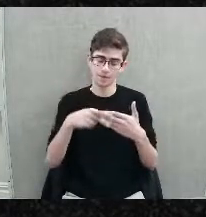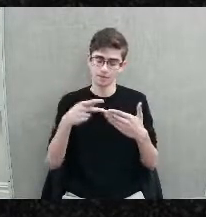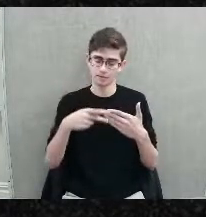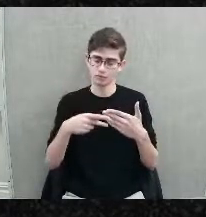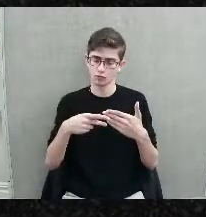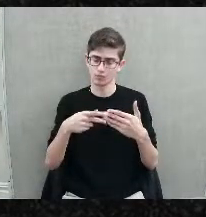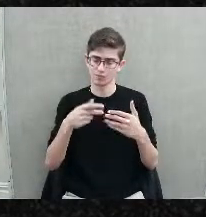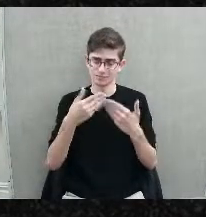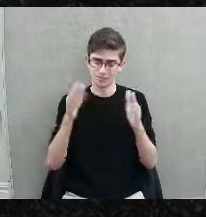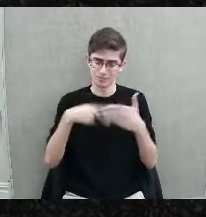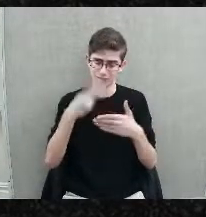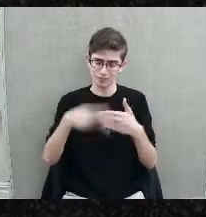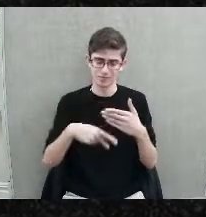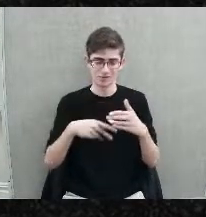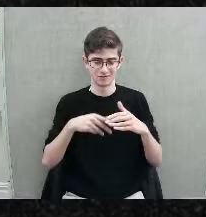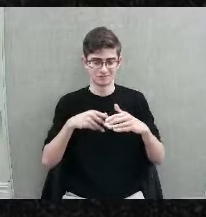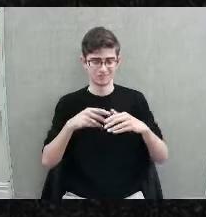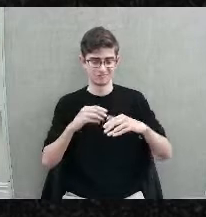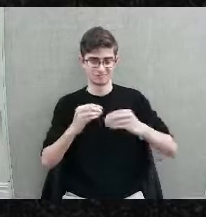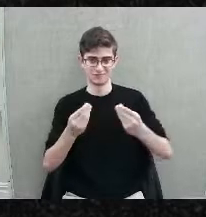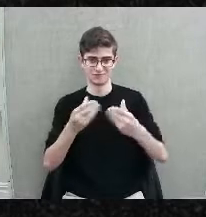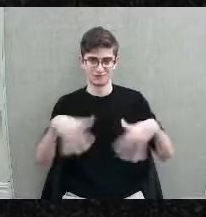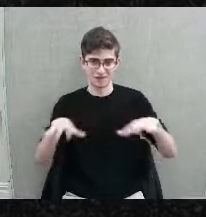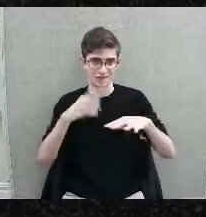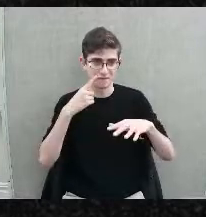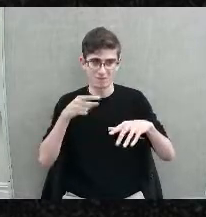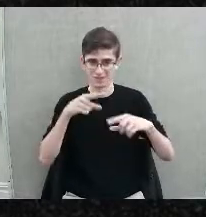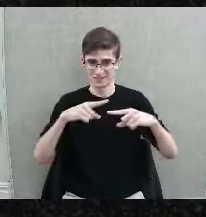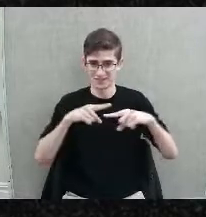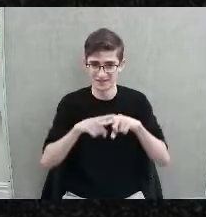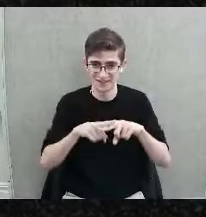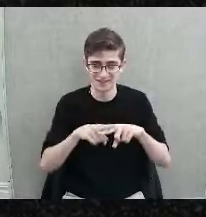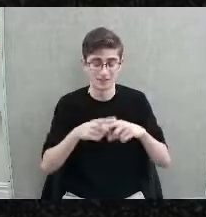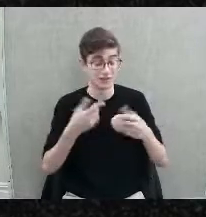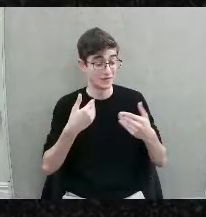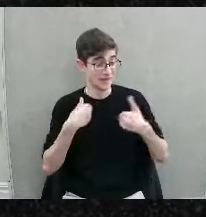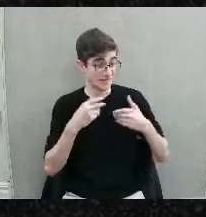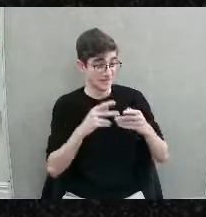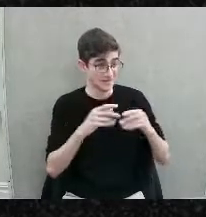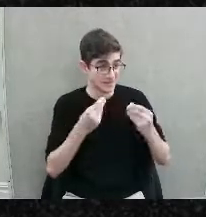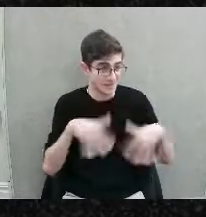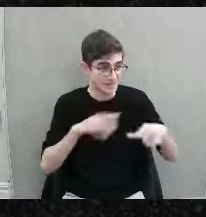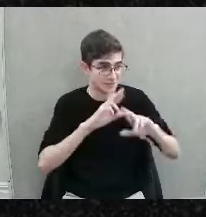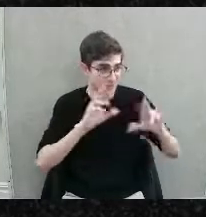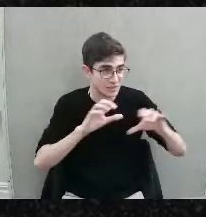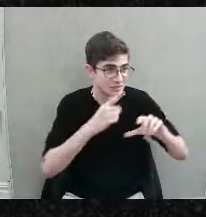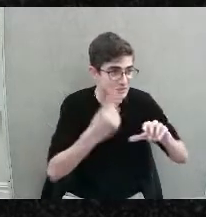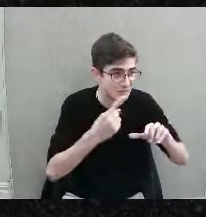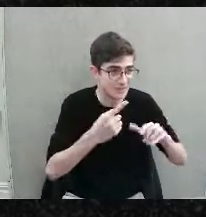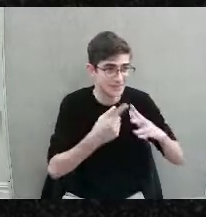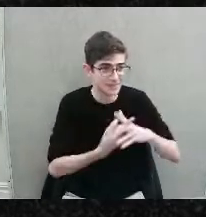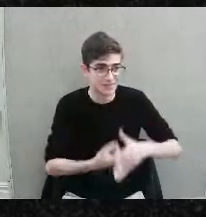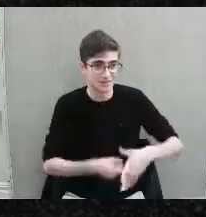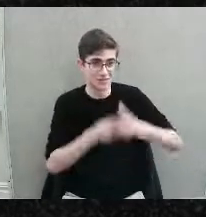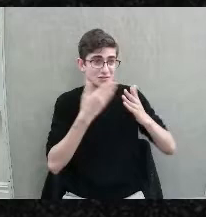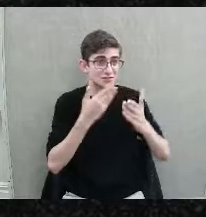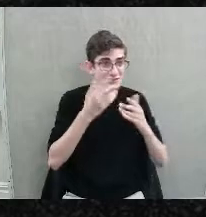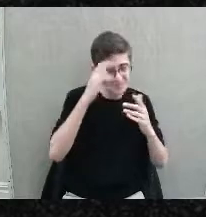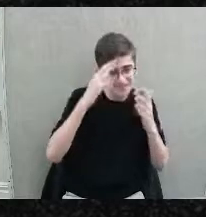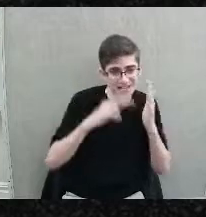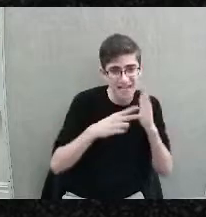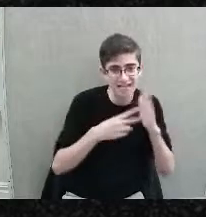going to do something with them. And then from that starting point, it becomes